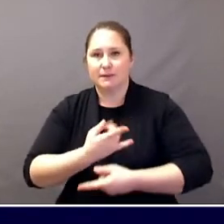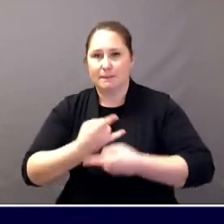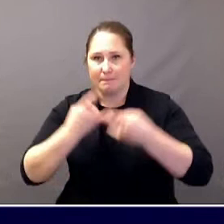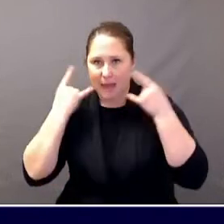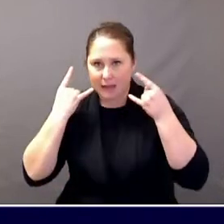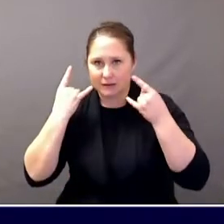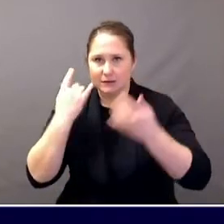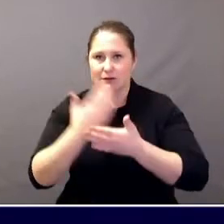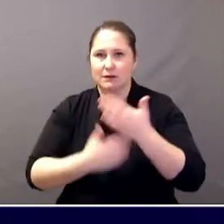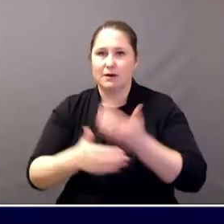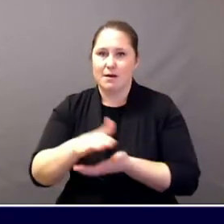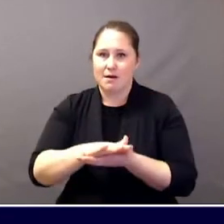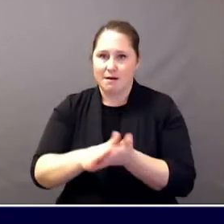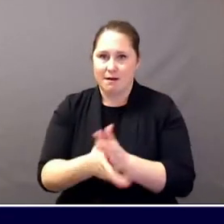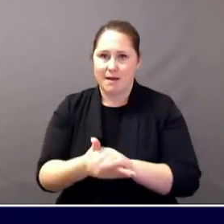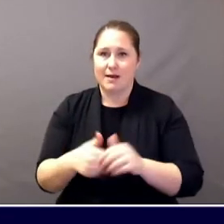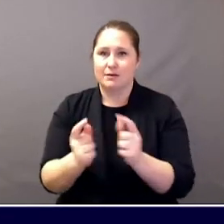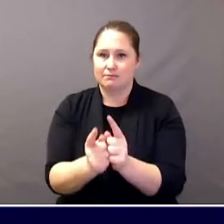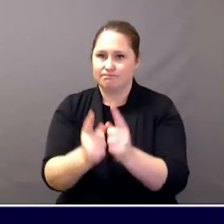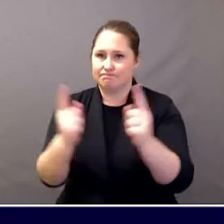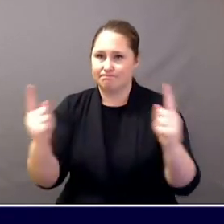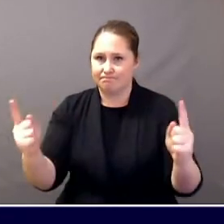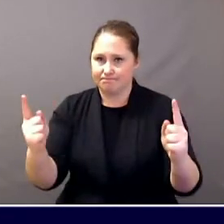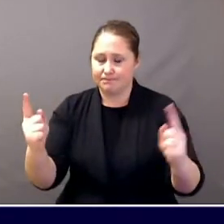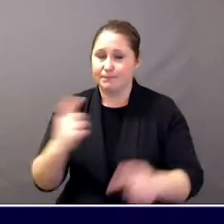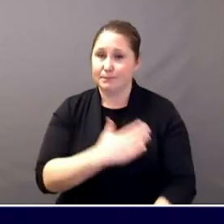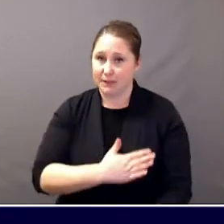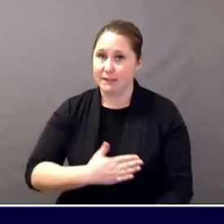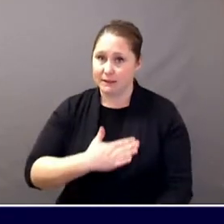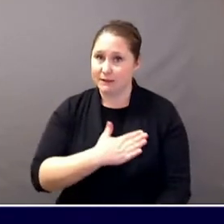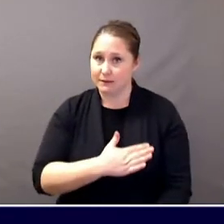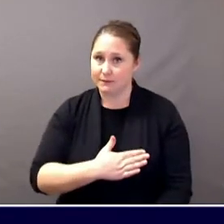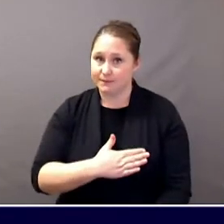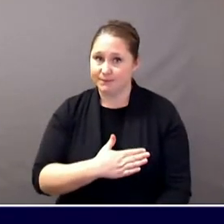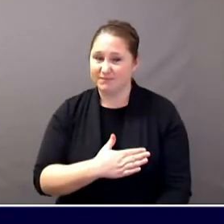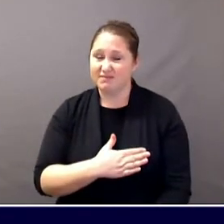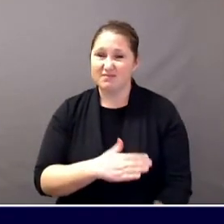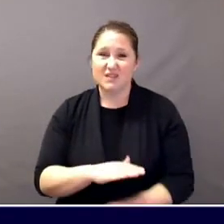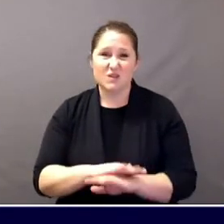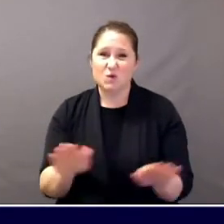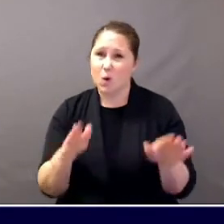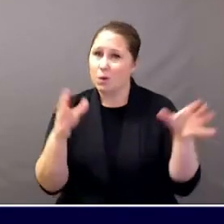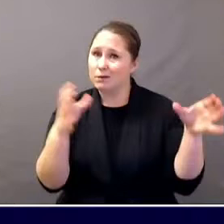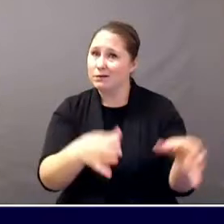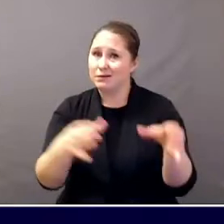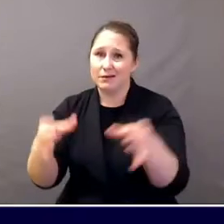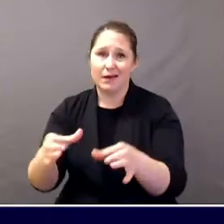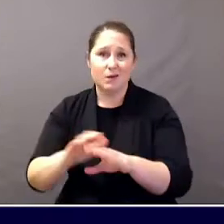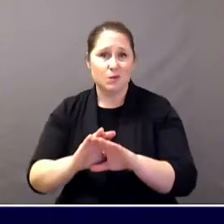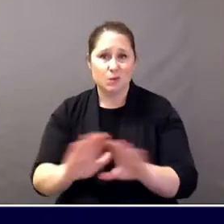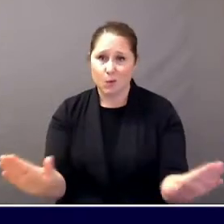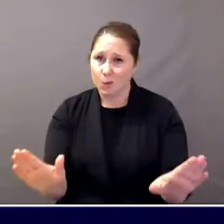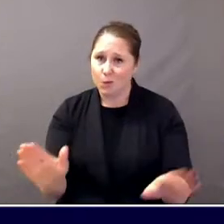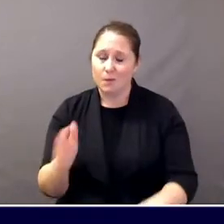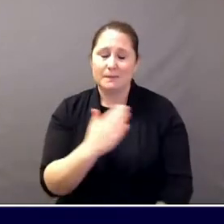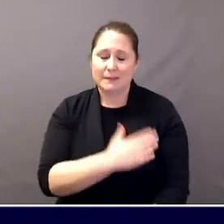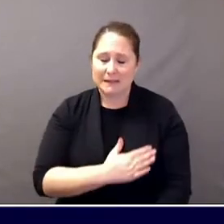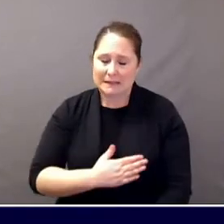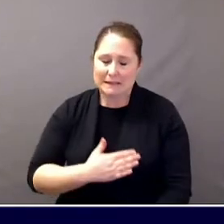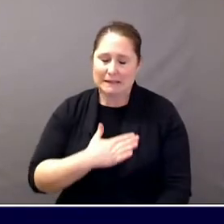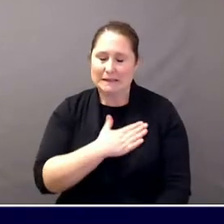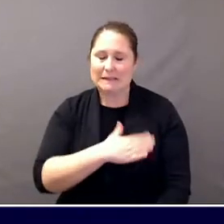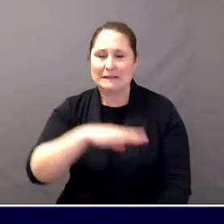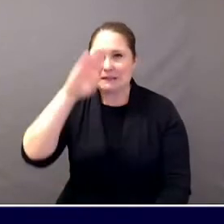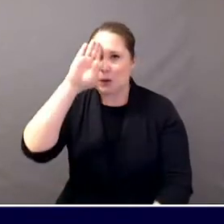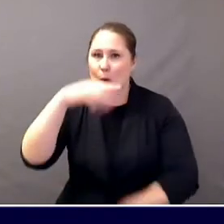your hands, watch your distance, and avoid gatherings. Please avoid gatherings, as tempting as